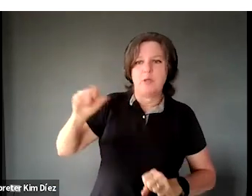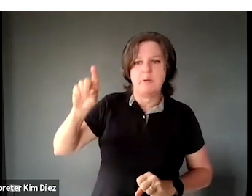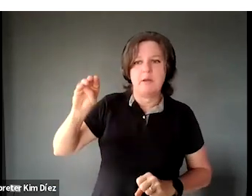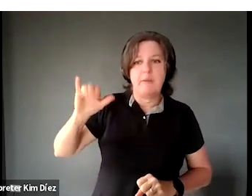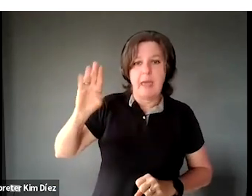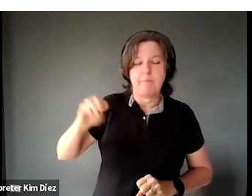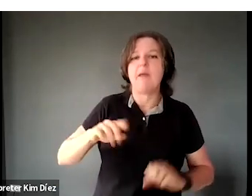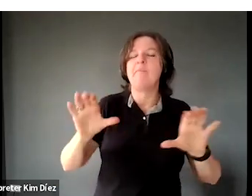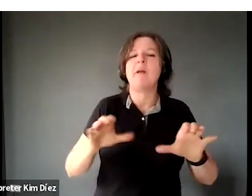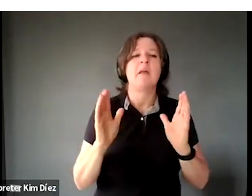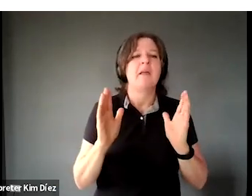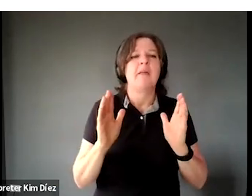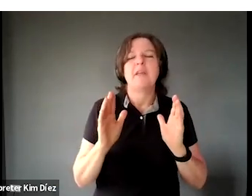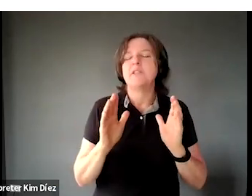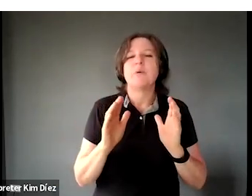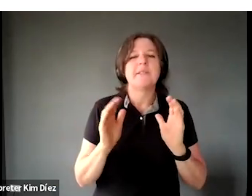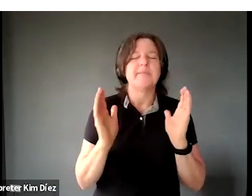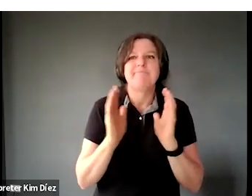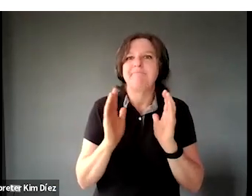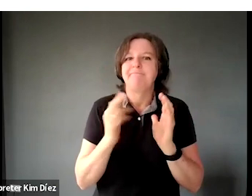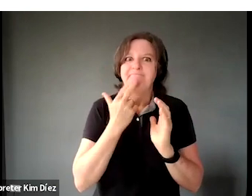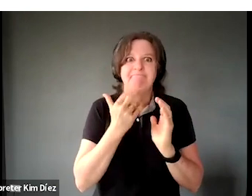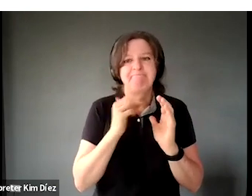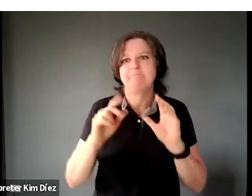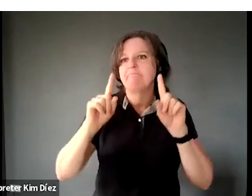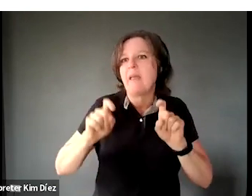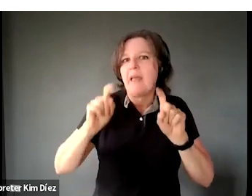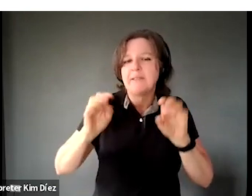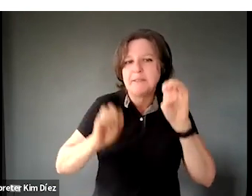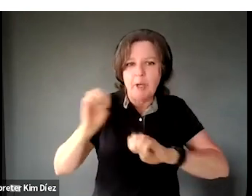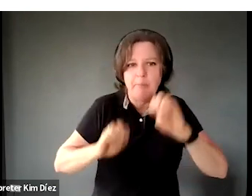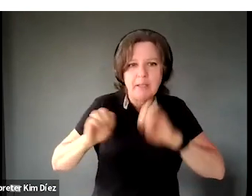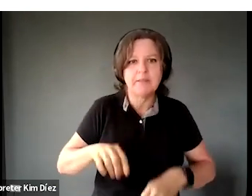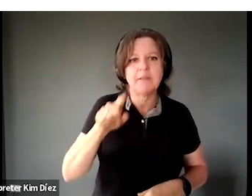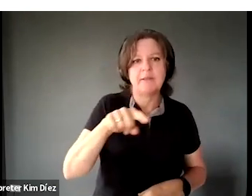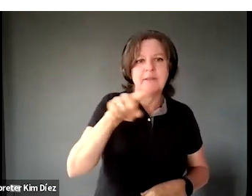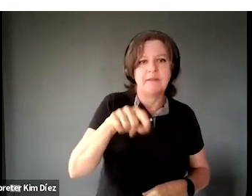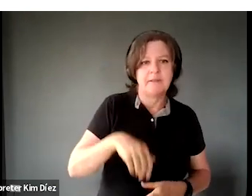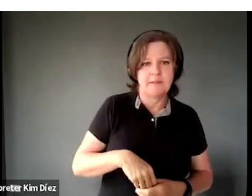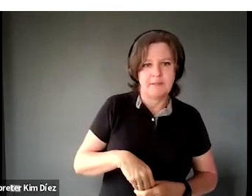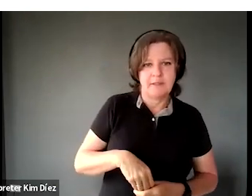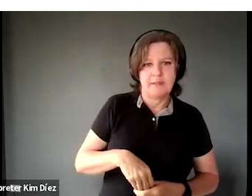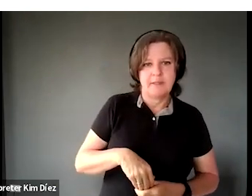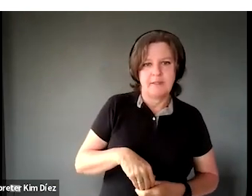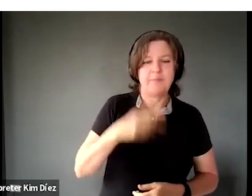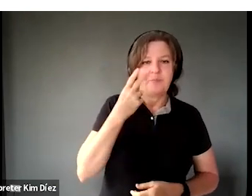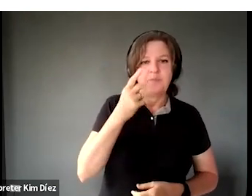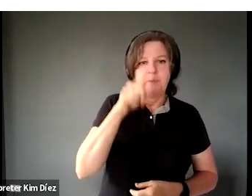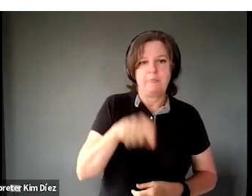reduce absorption of cadmium. This is a small study. This was